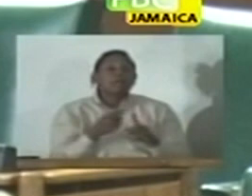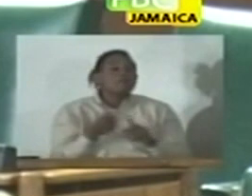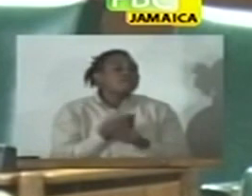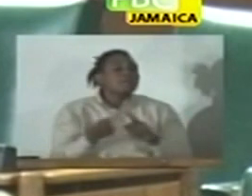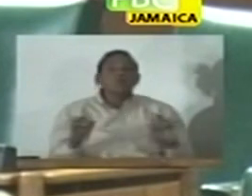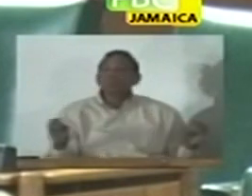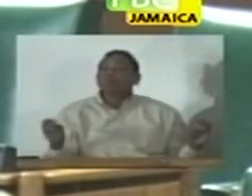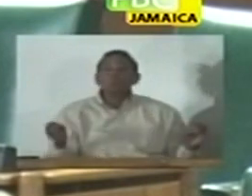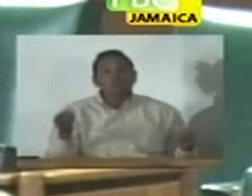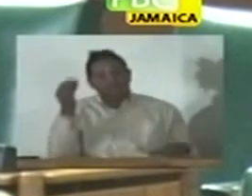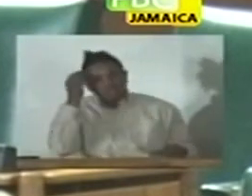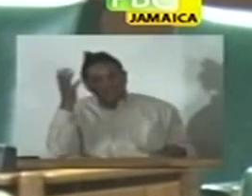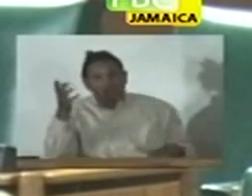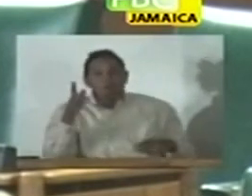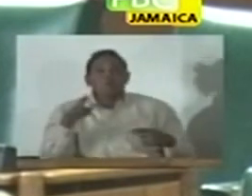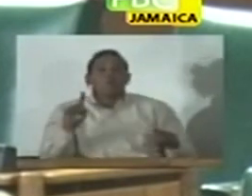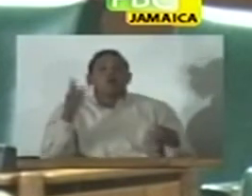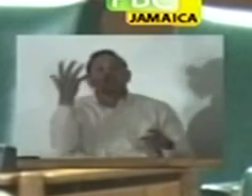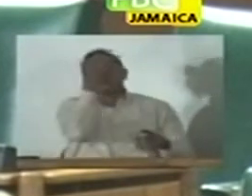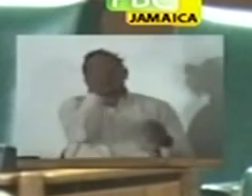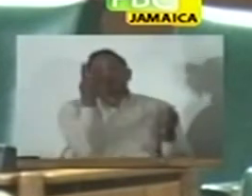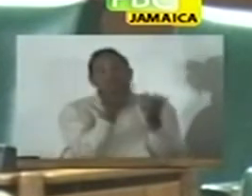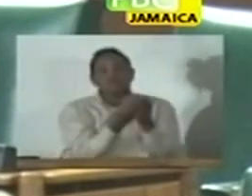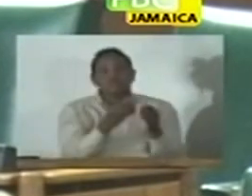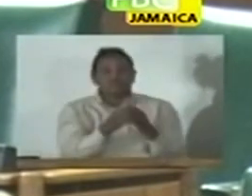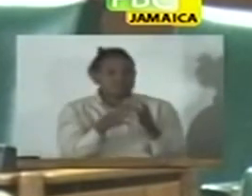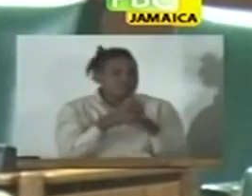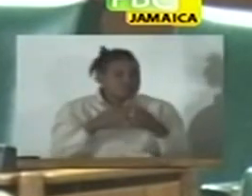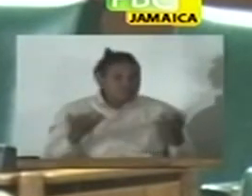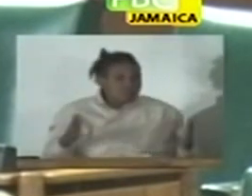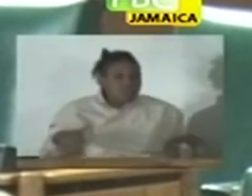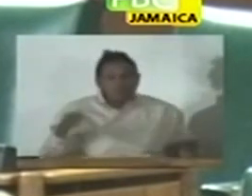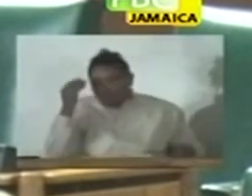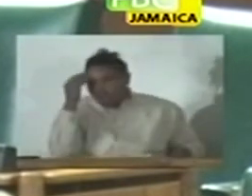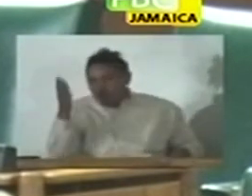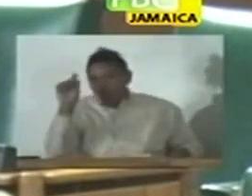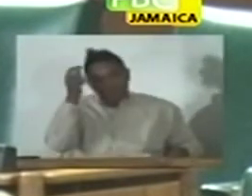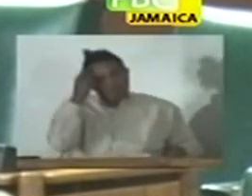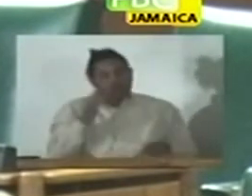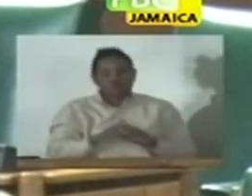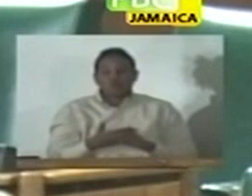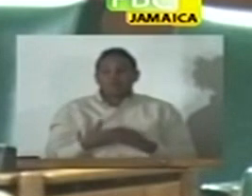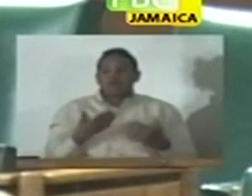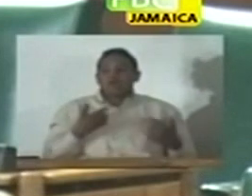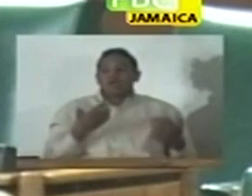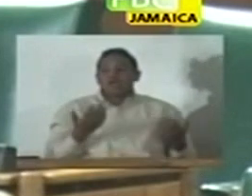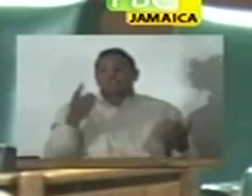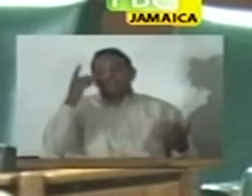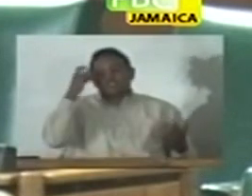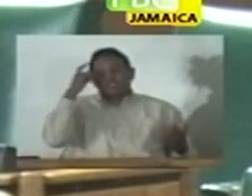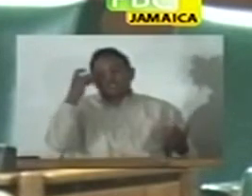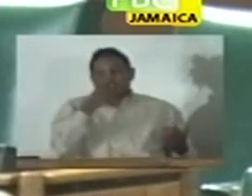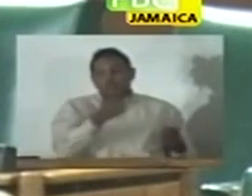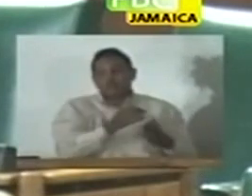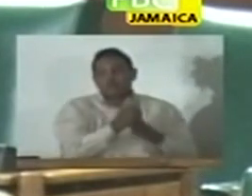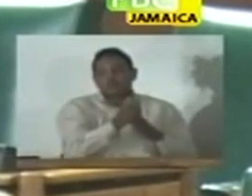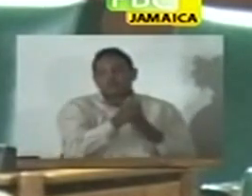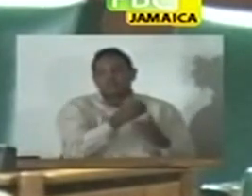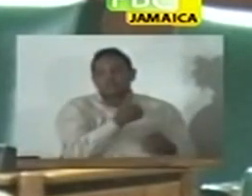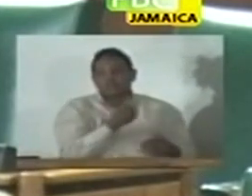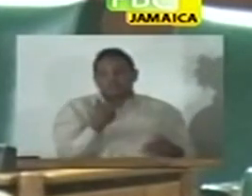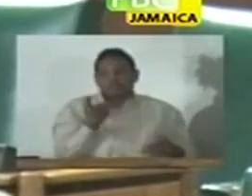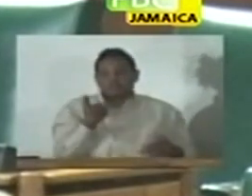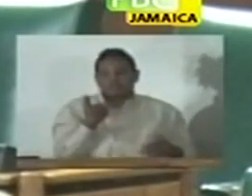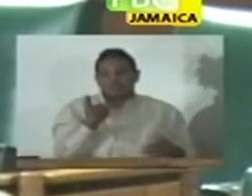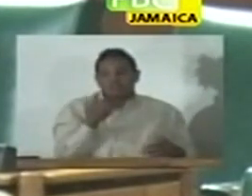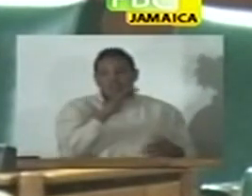in the custody of the U.S. authorities. I suspect that you may want to guide the member of